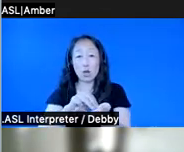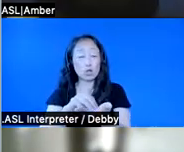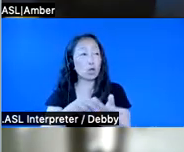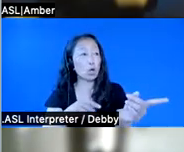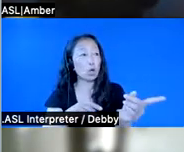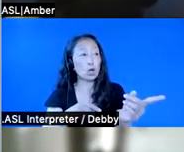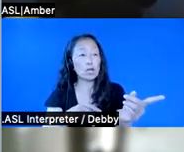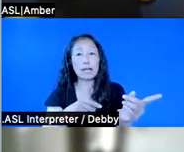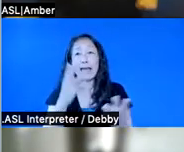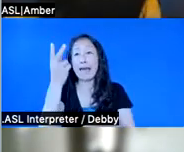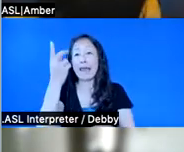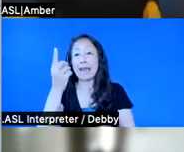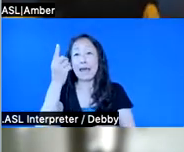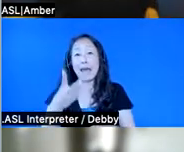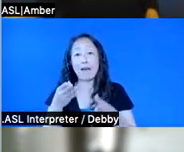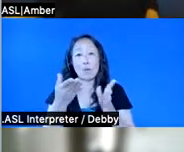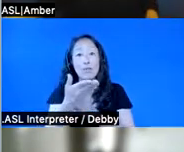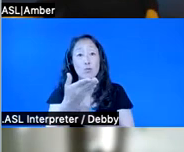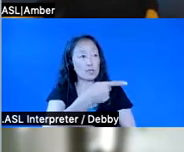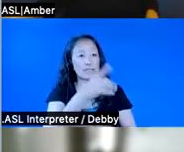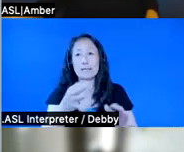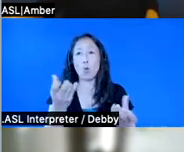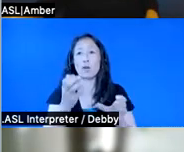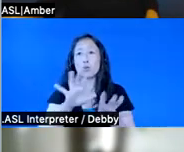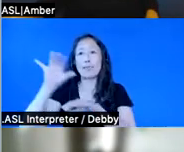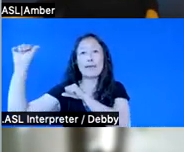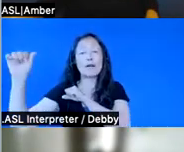Right? When you look at medical,